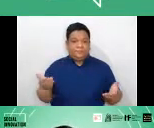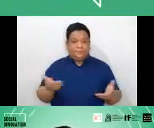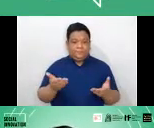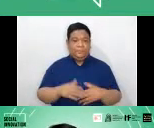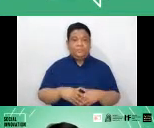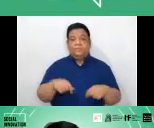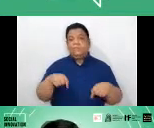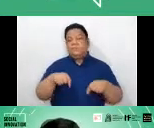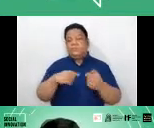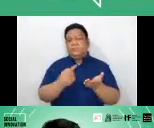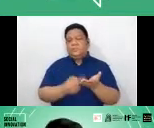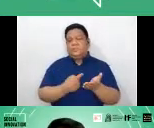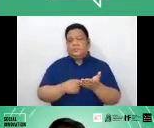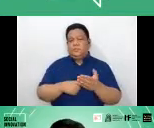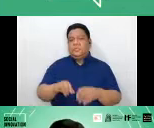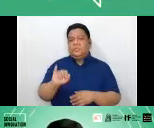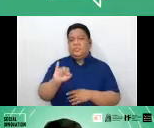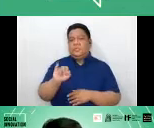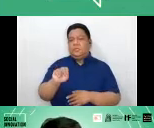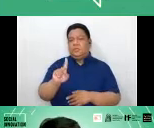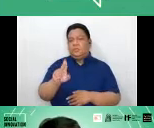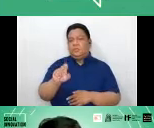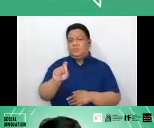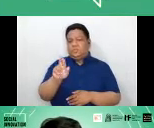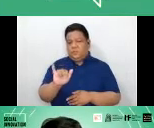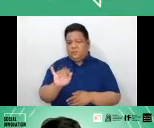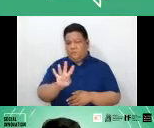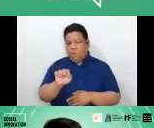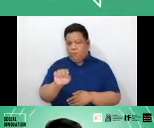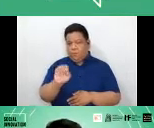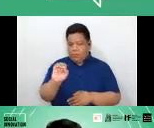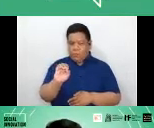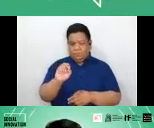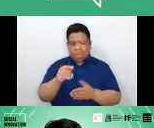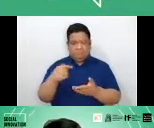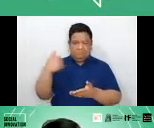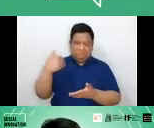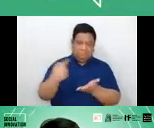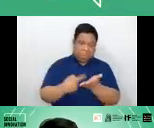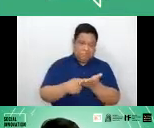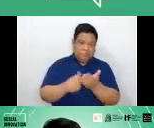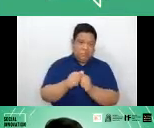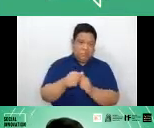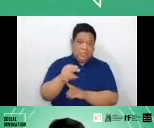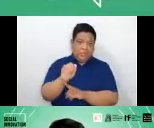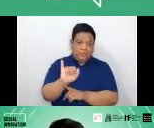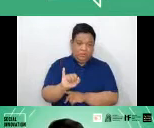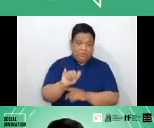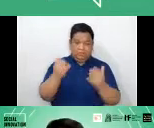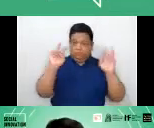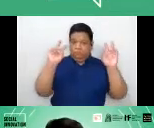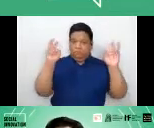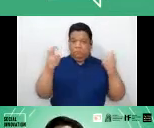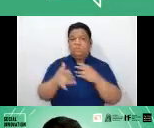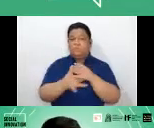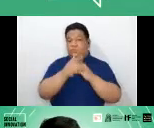going to be discussing Industry 4.0 as part of a series of talks here with HIFI. And today's topic will be about digital fabrication as